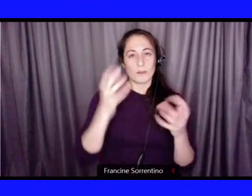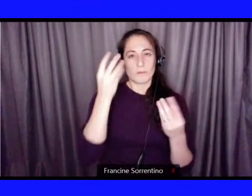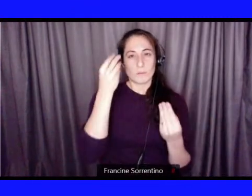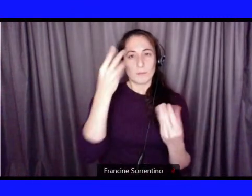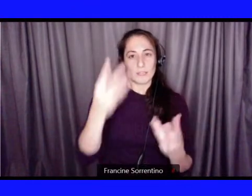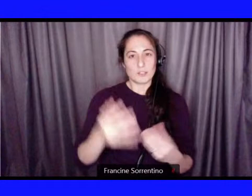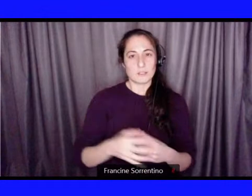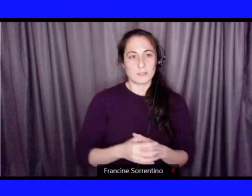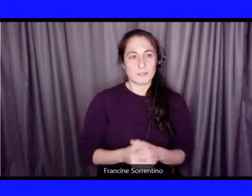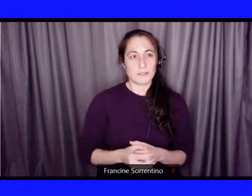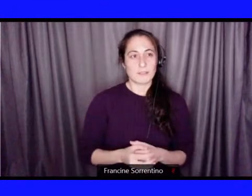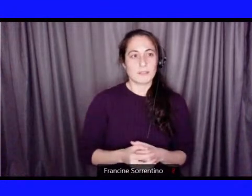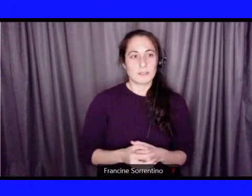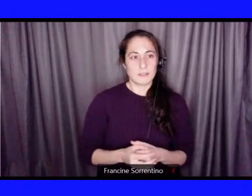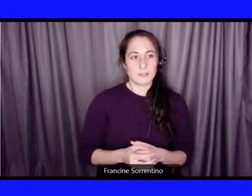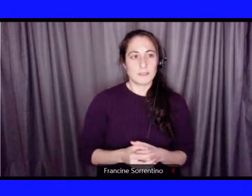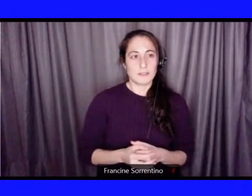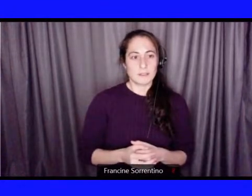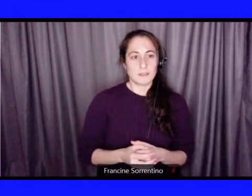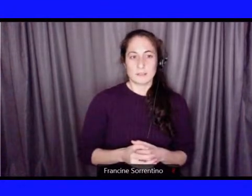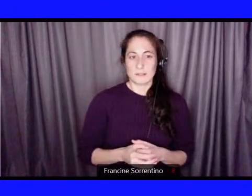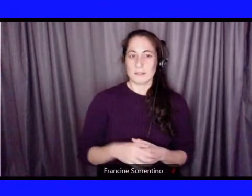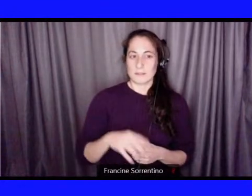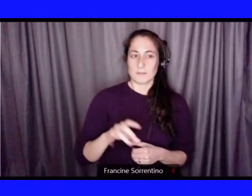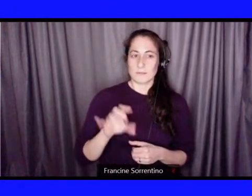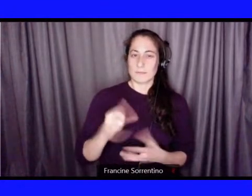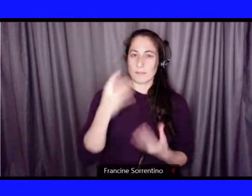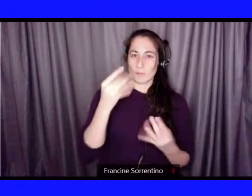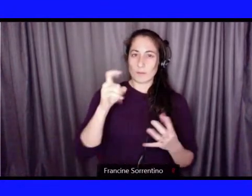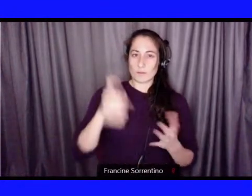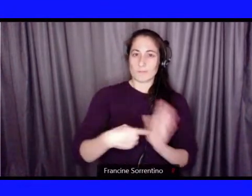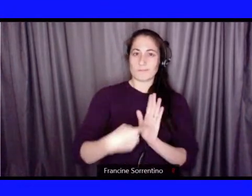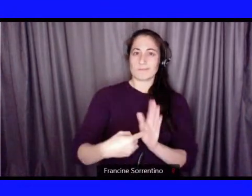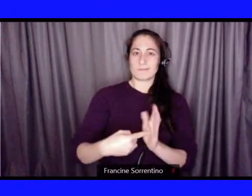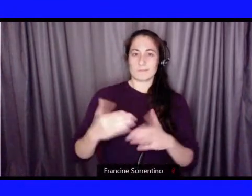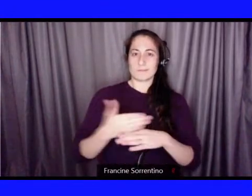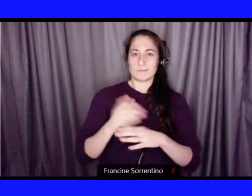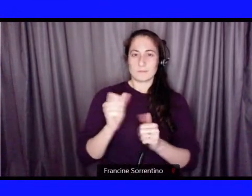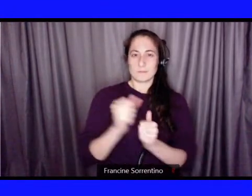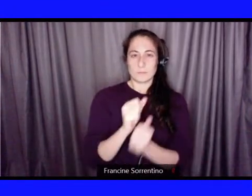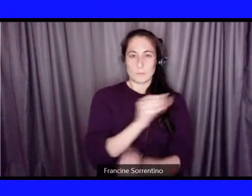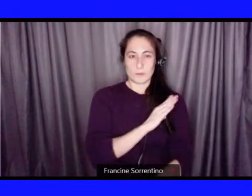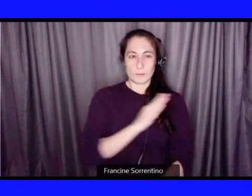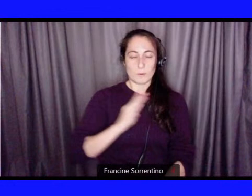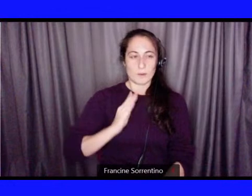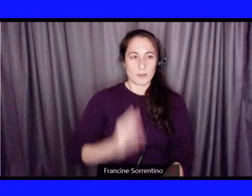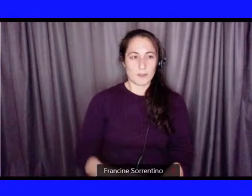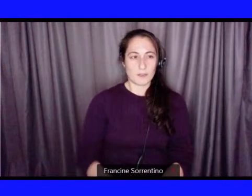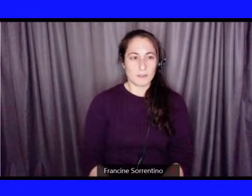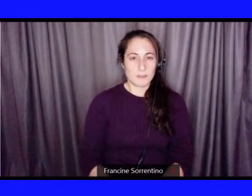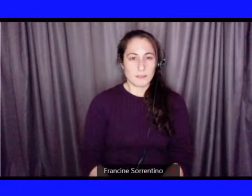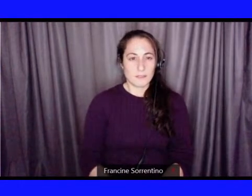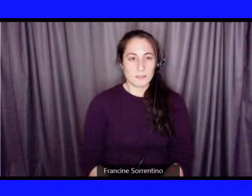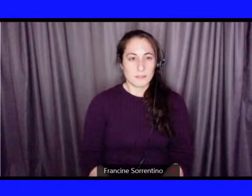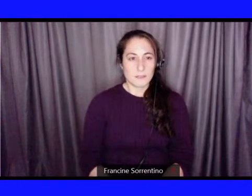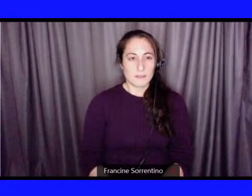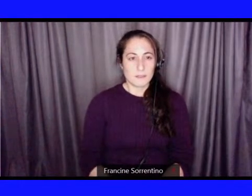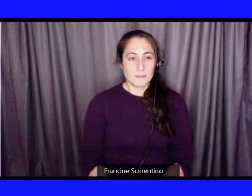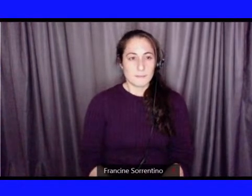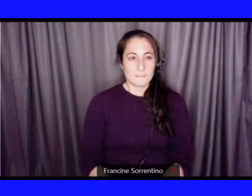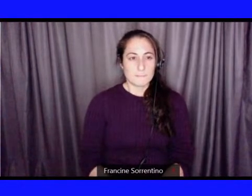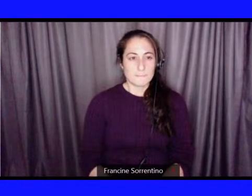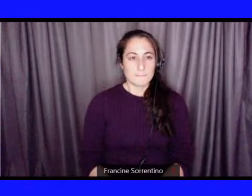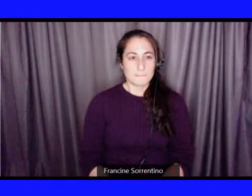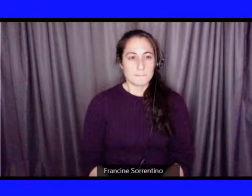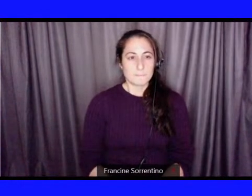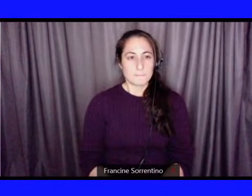And Sally, on the benchmarking piece, how other hospitals are doing in New York City, how other hospitals similar to ours, municipal